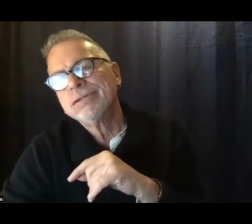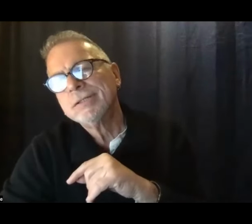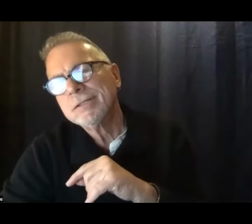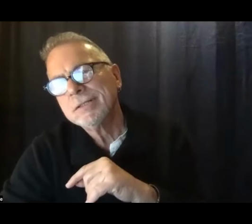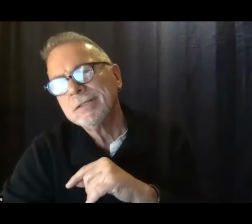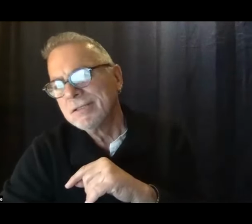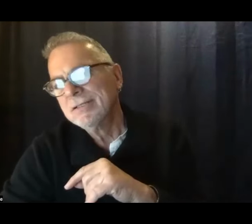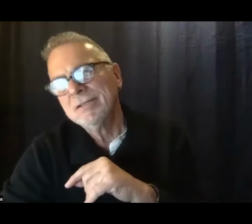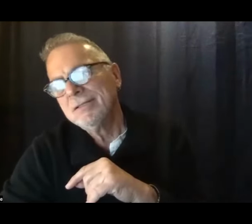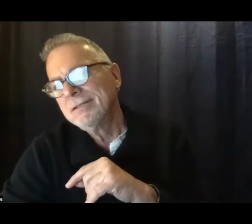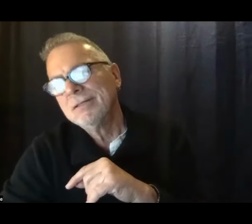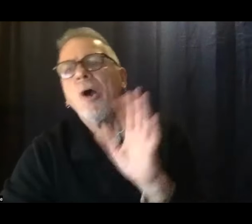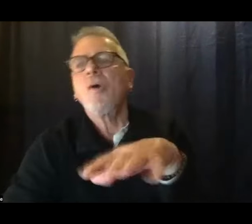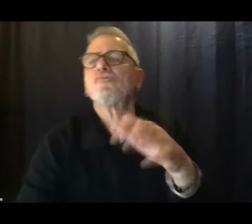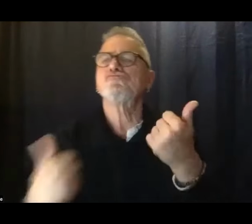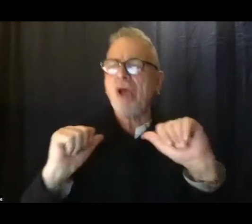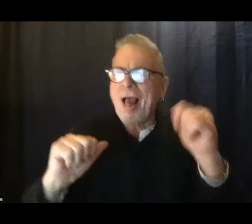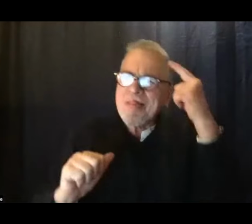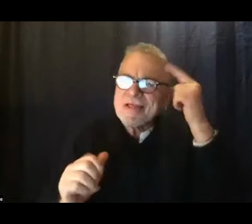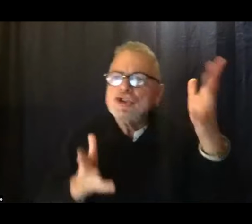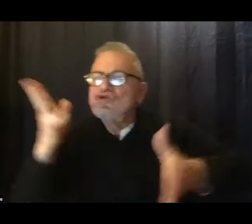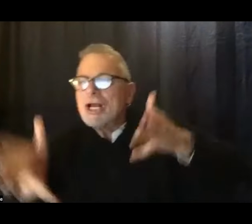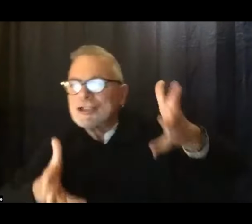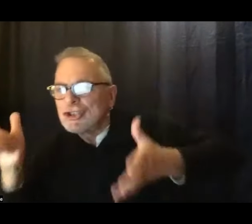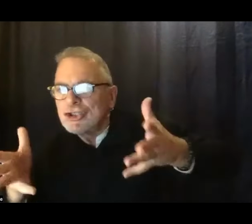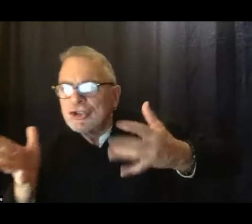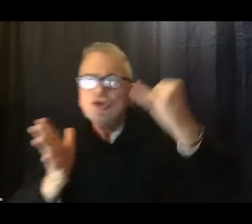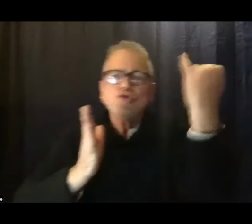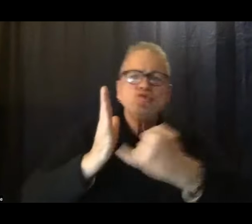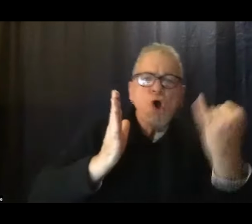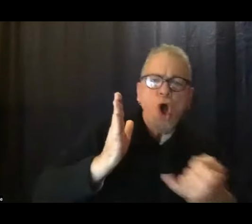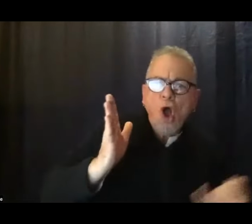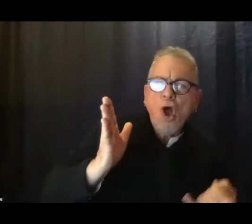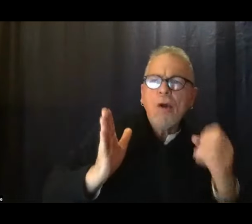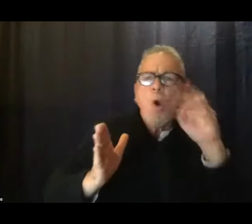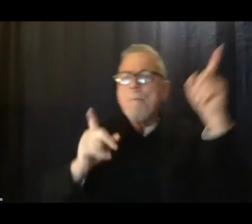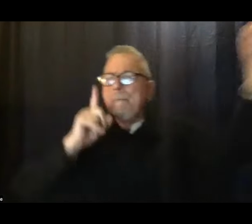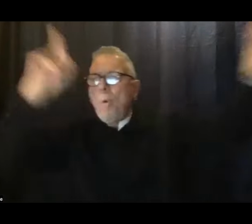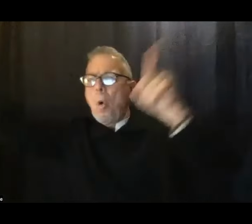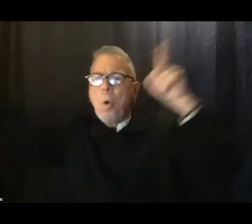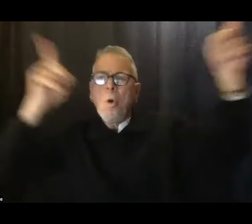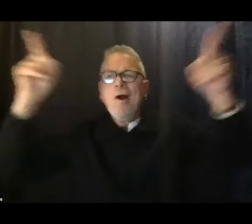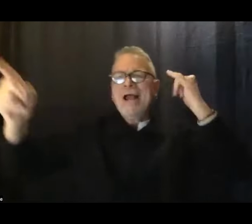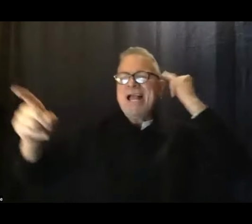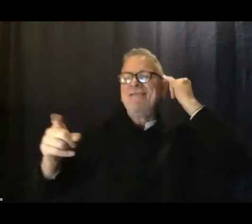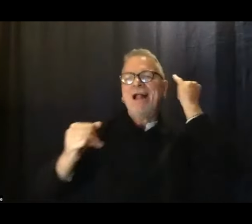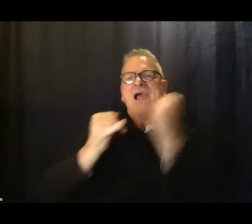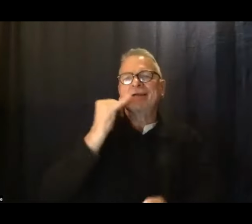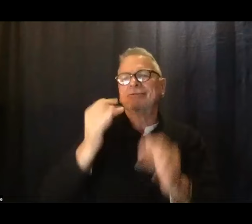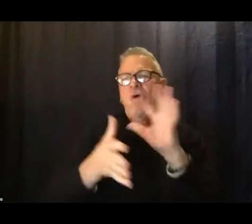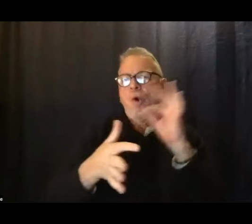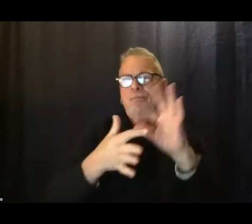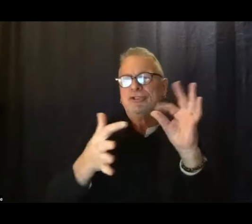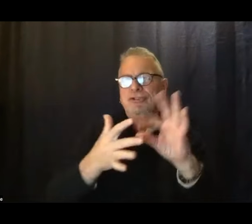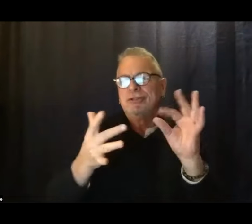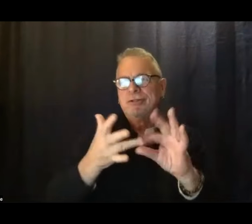see fingerspelling for everything. It's tough to look at. Try to think of different gestures or different things you could